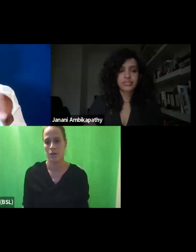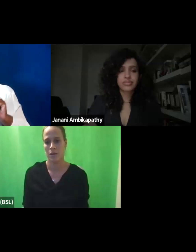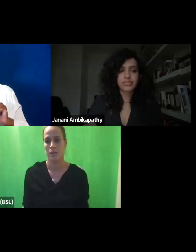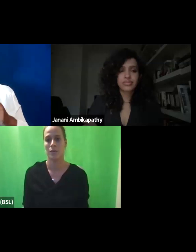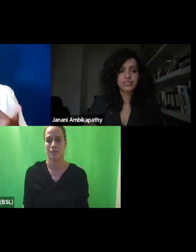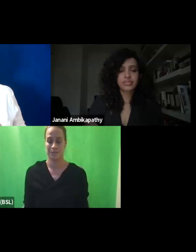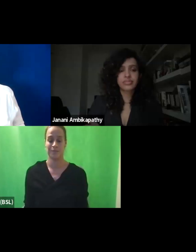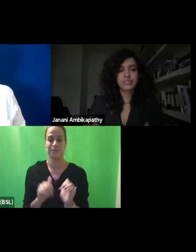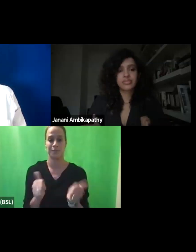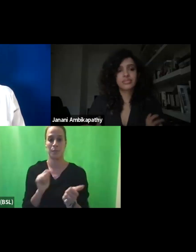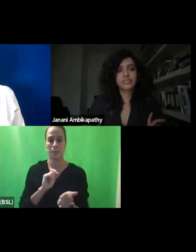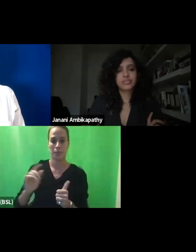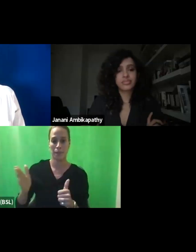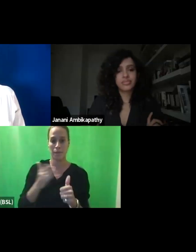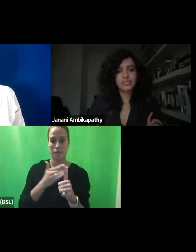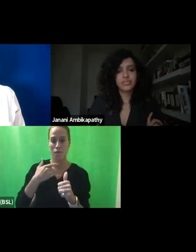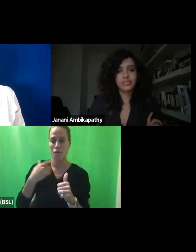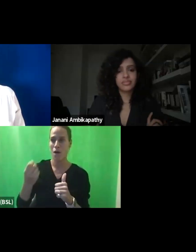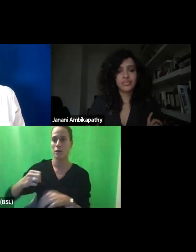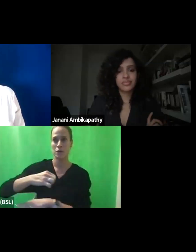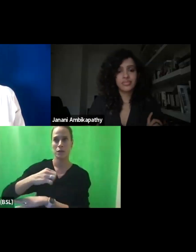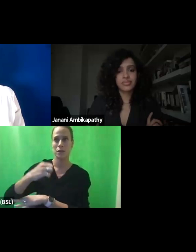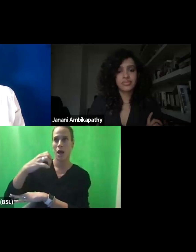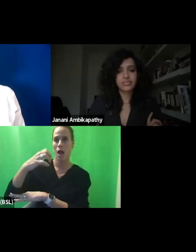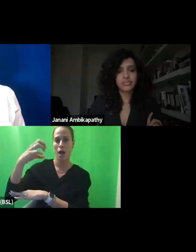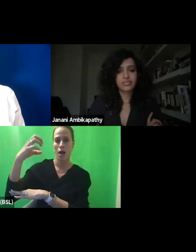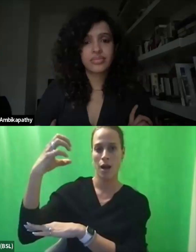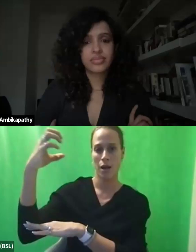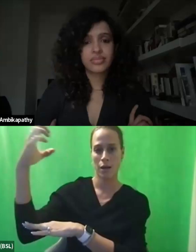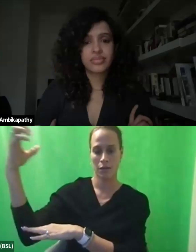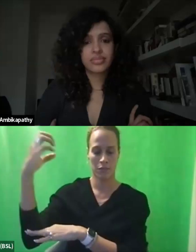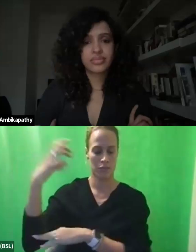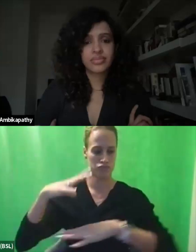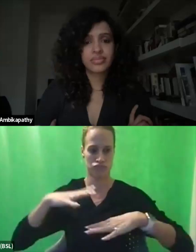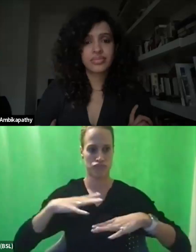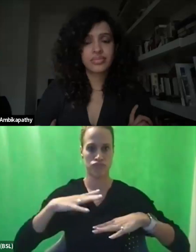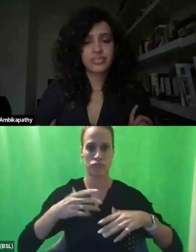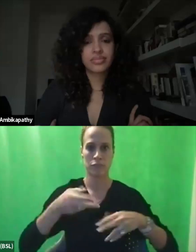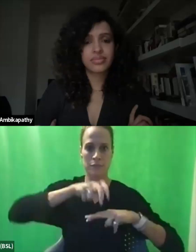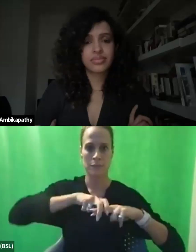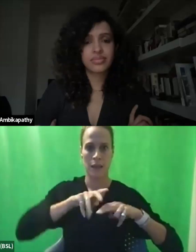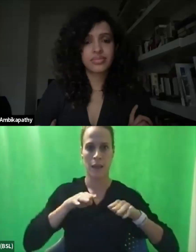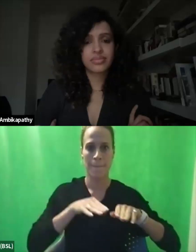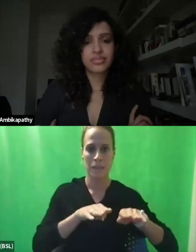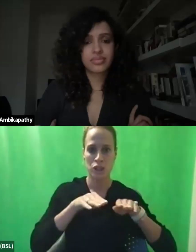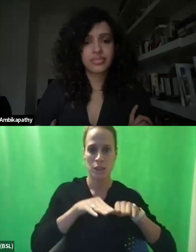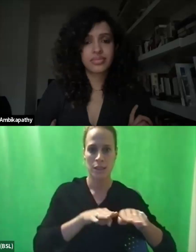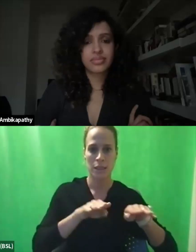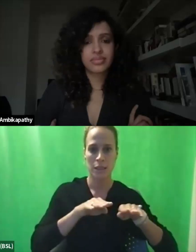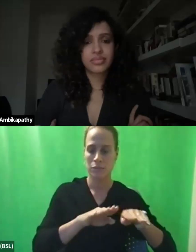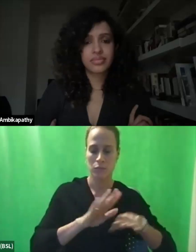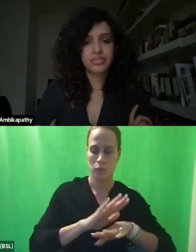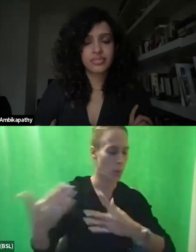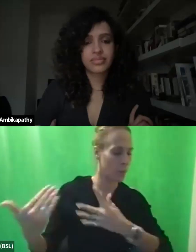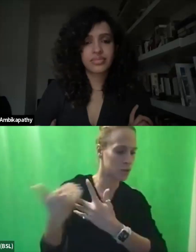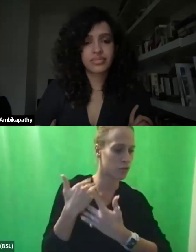By the time the first glimmers of sunlight start rising, they are already sitting at their machines, sewing without interruption